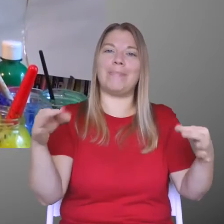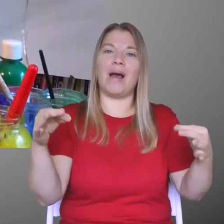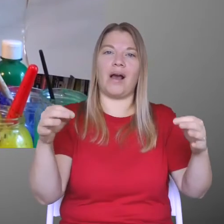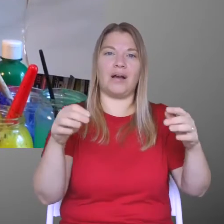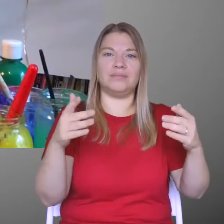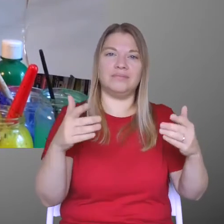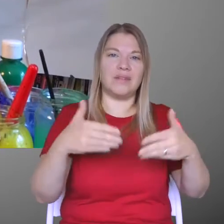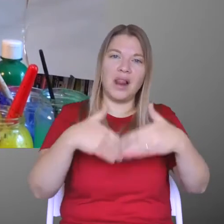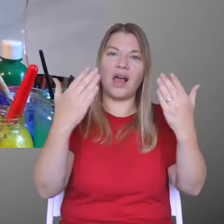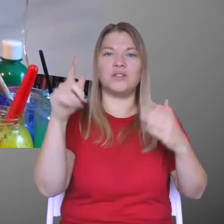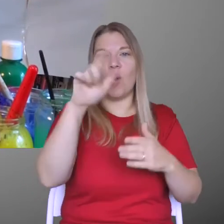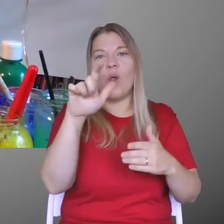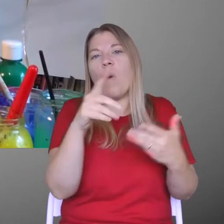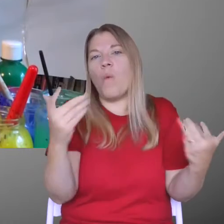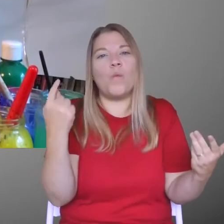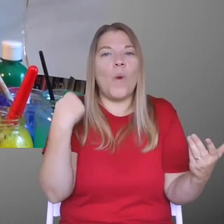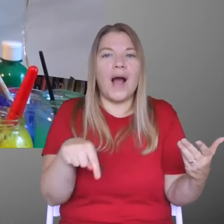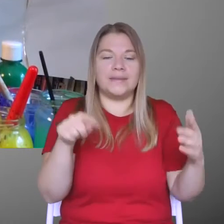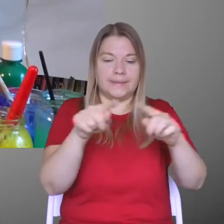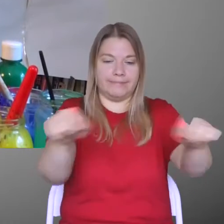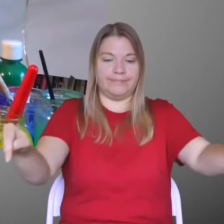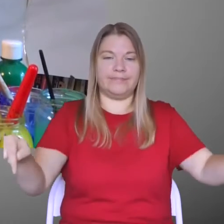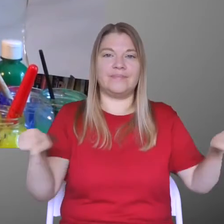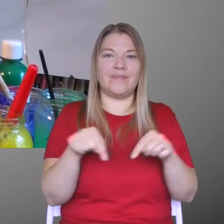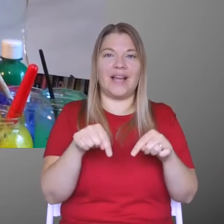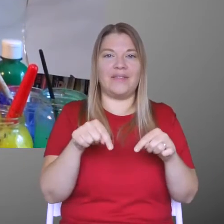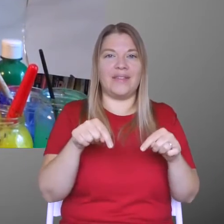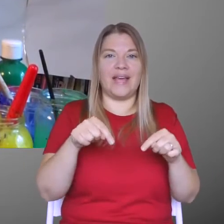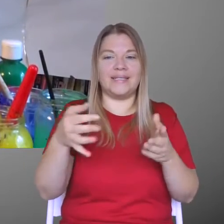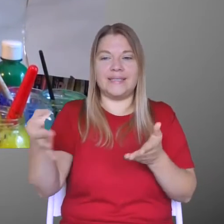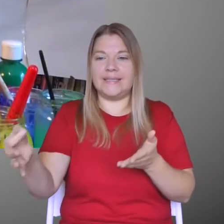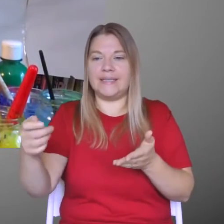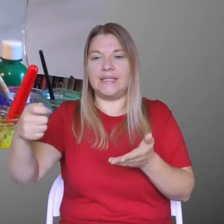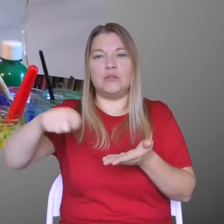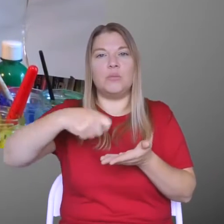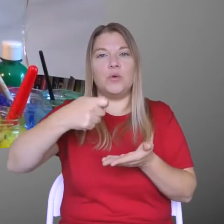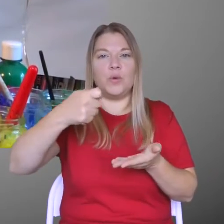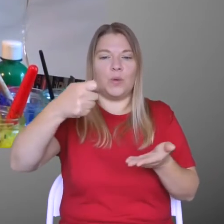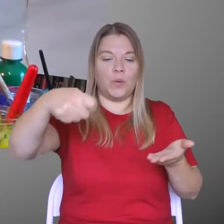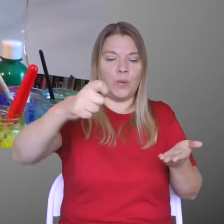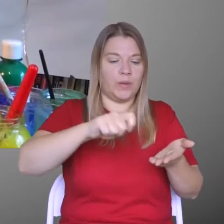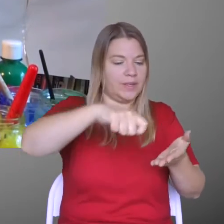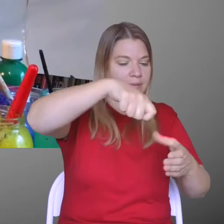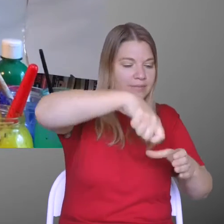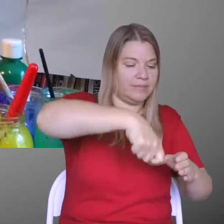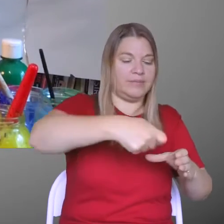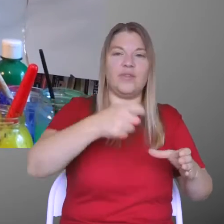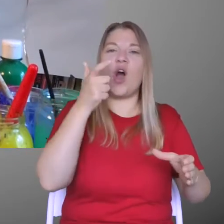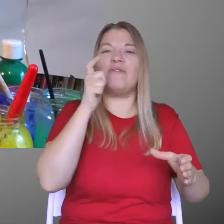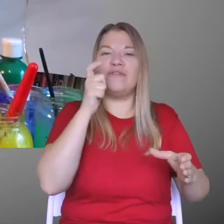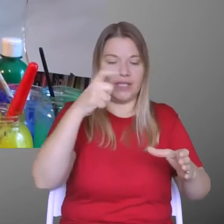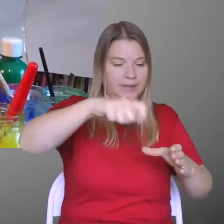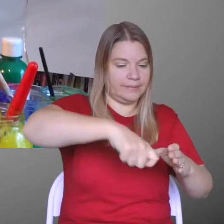colour. And I'm going to use a teaspoon to just dribble this diluted coffee